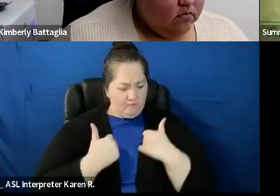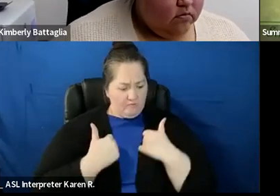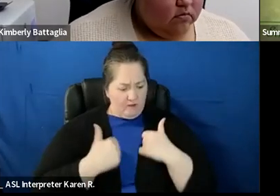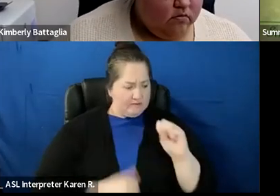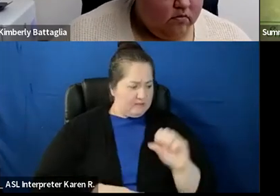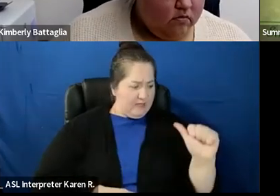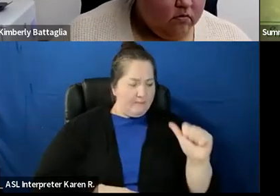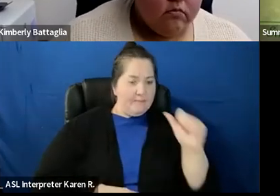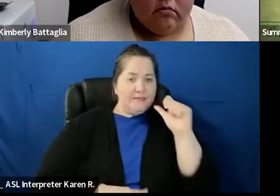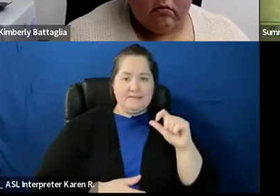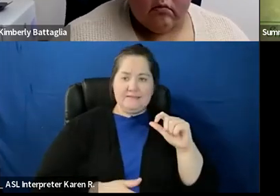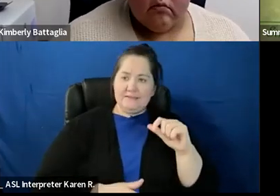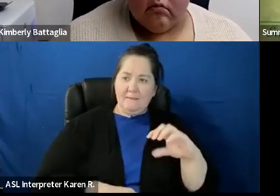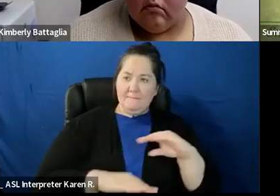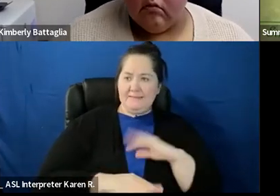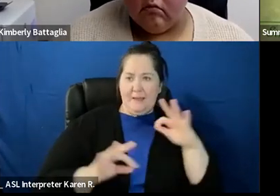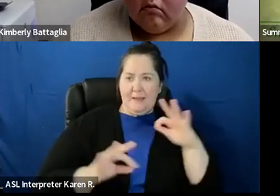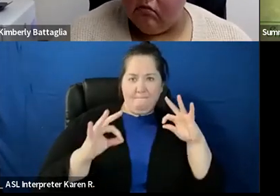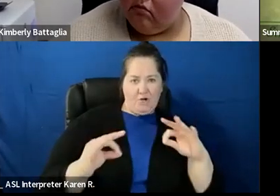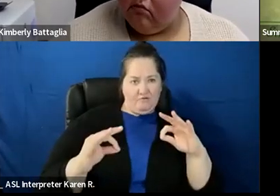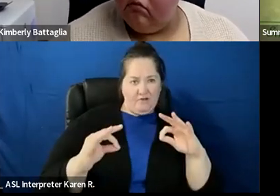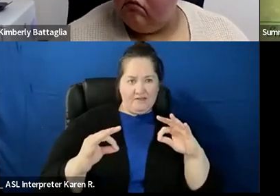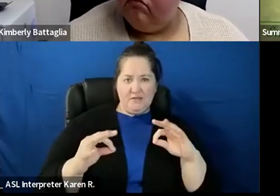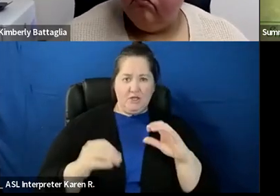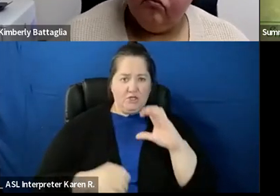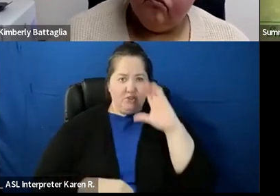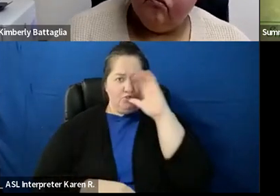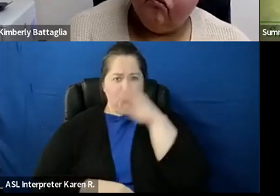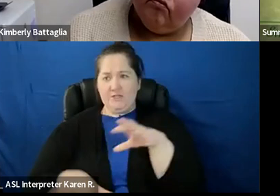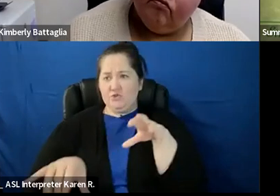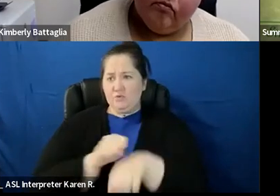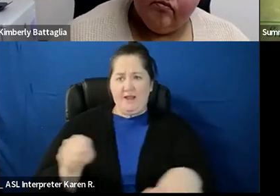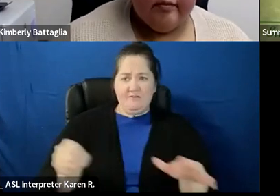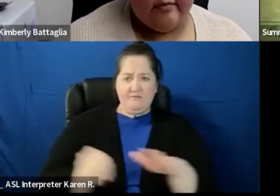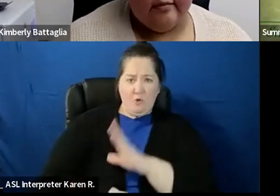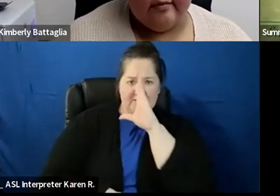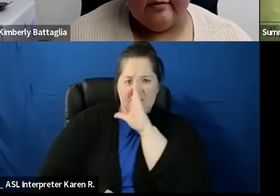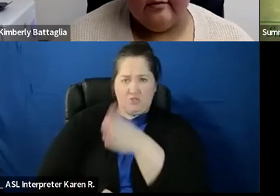it didn't meet that perfect stranger rape, totally sober kind of a,